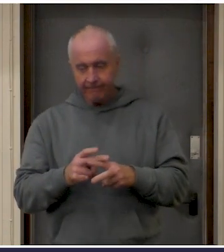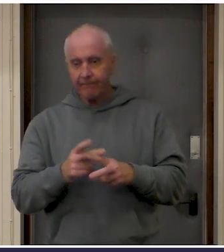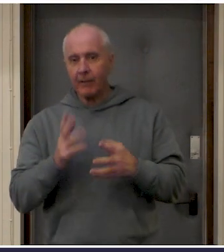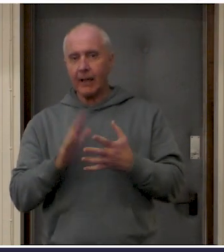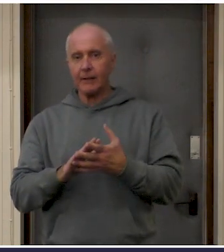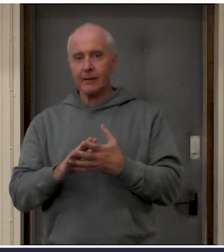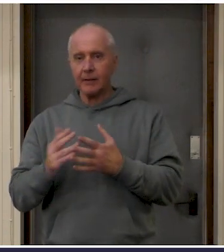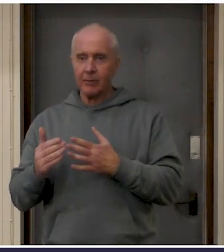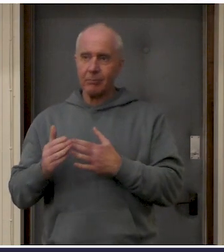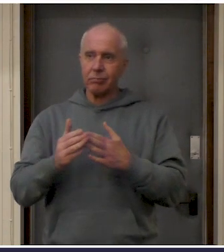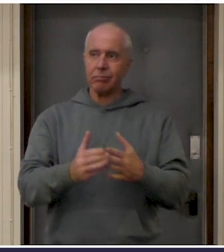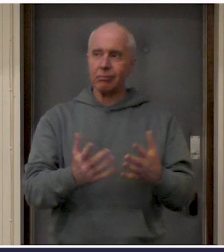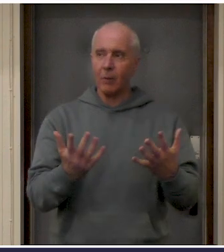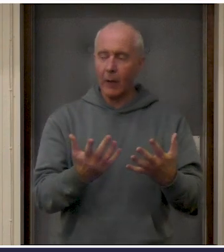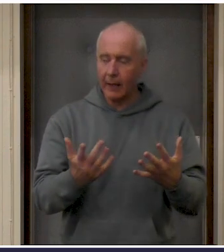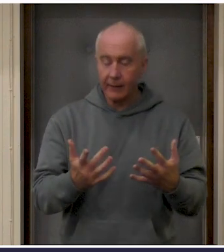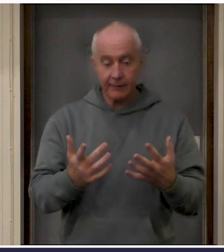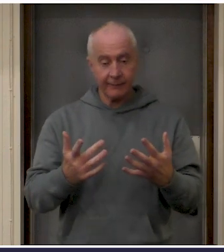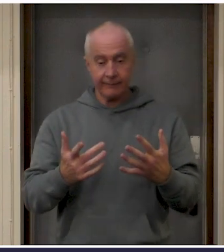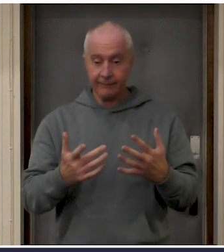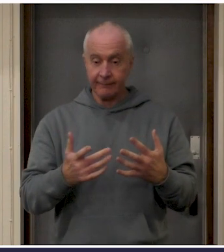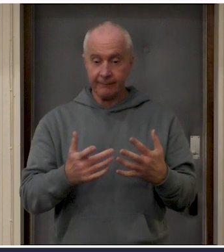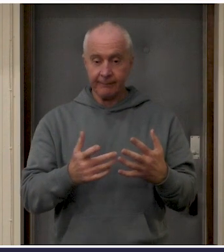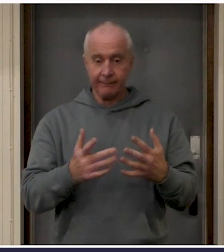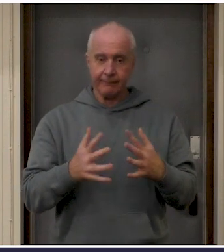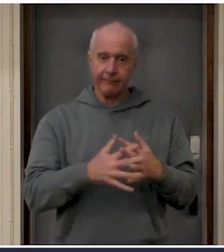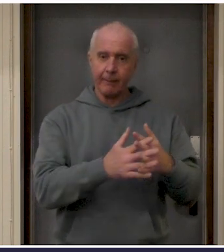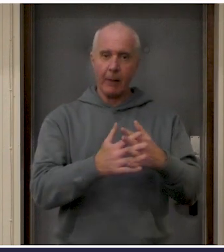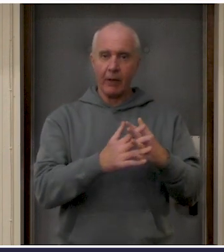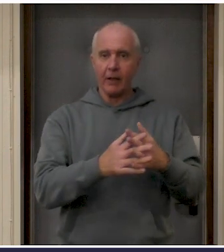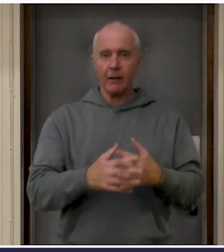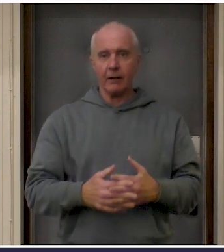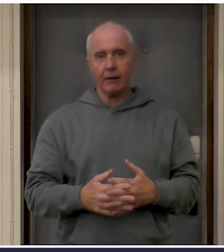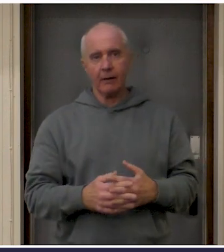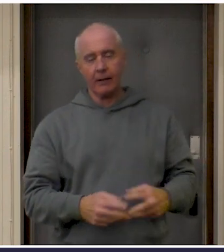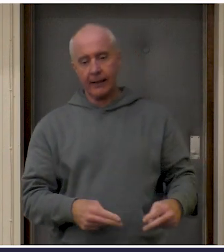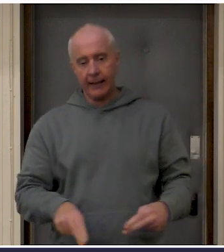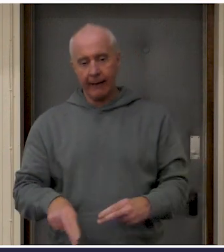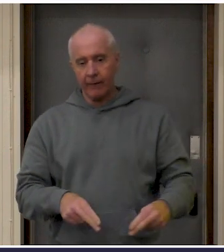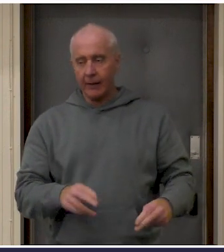and ship it, and they ended up incorporating it into a US naval base, into the asphalt.